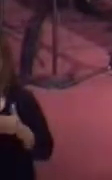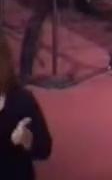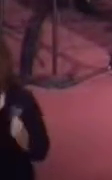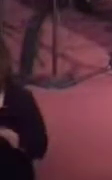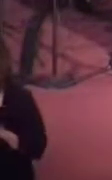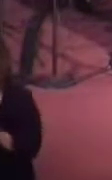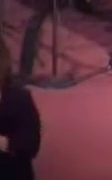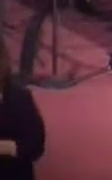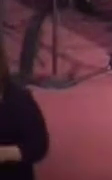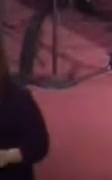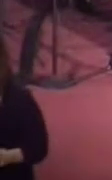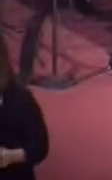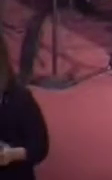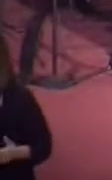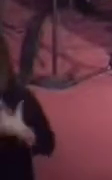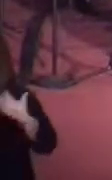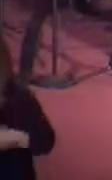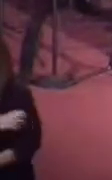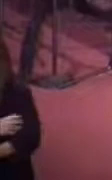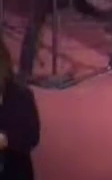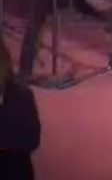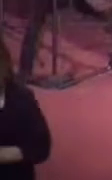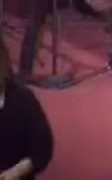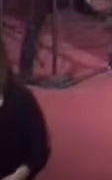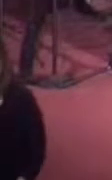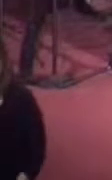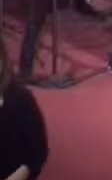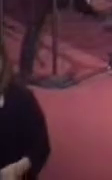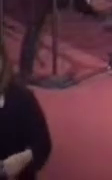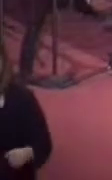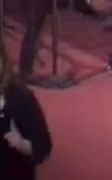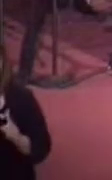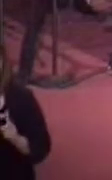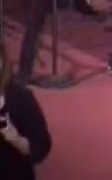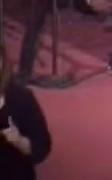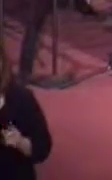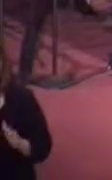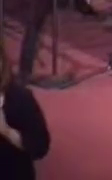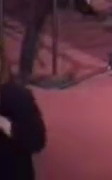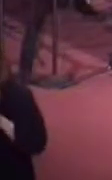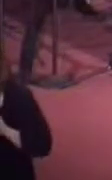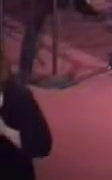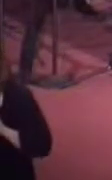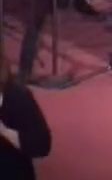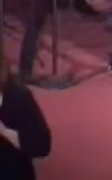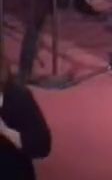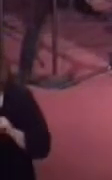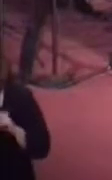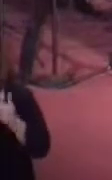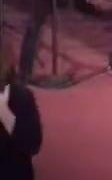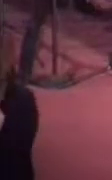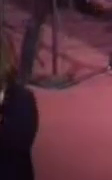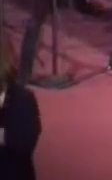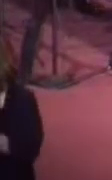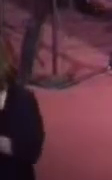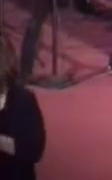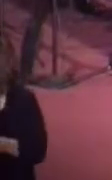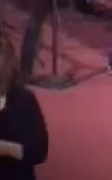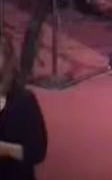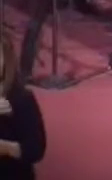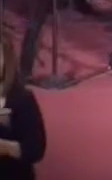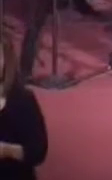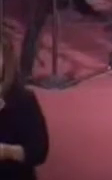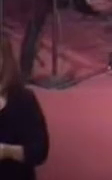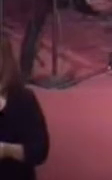body and being eaten. Right? I mean, this is what Daniel was faced with. And yet he's giving thanks to God. Psalms chapter 55,